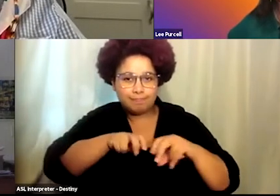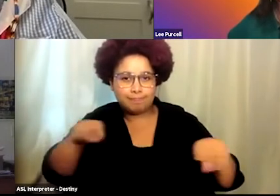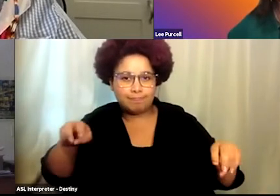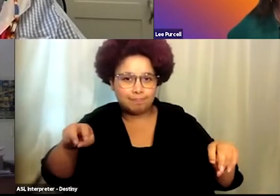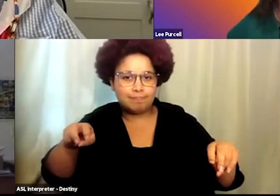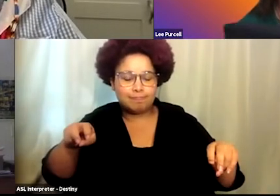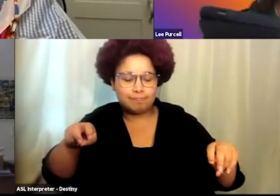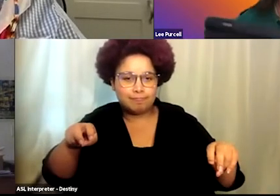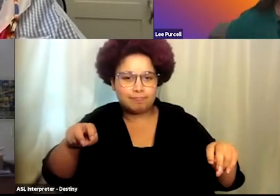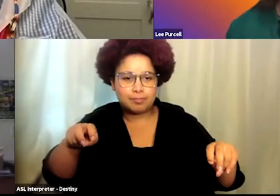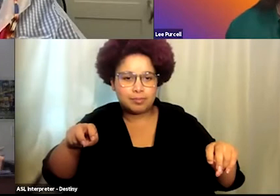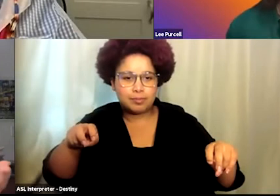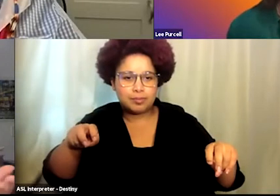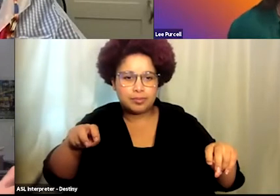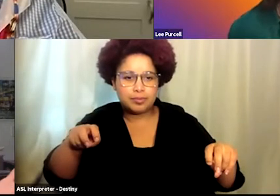now is